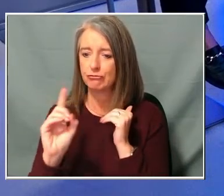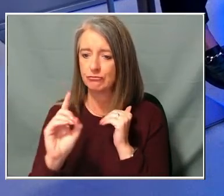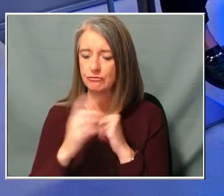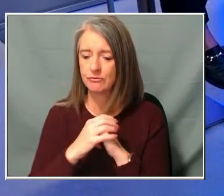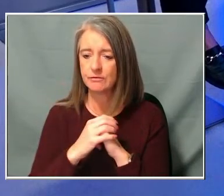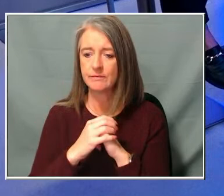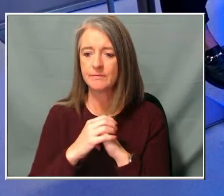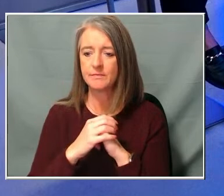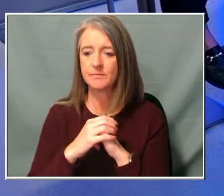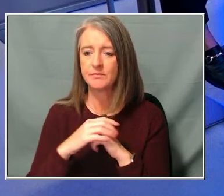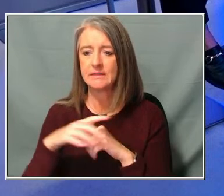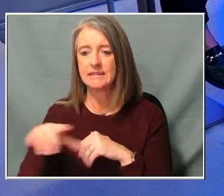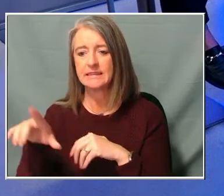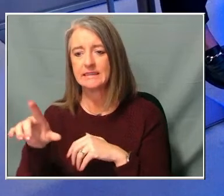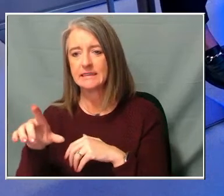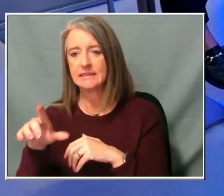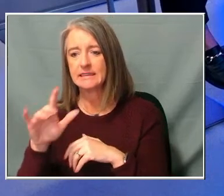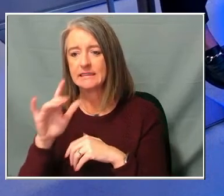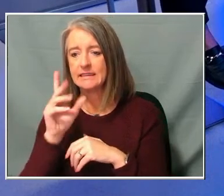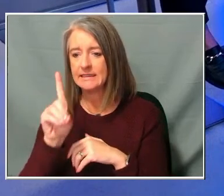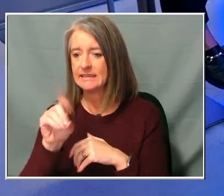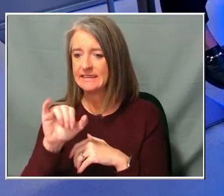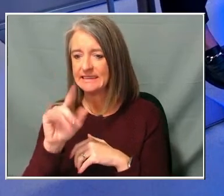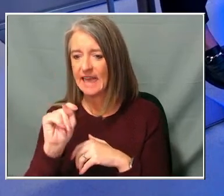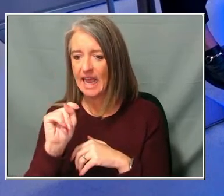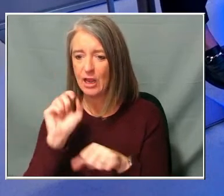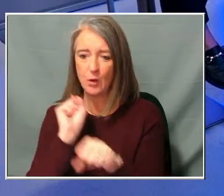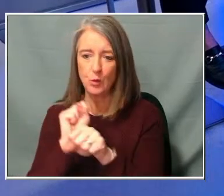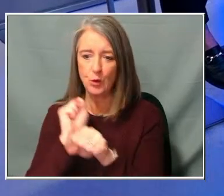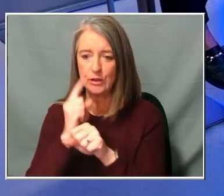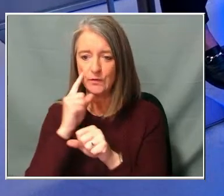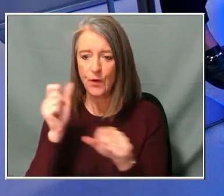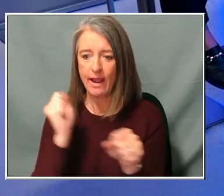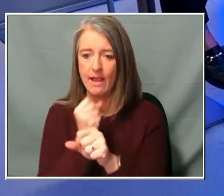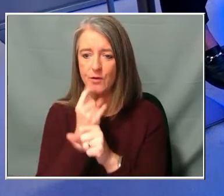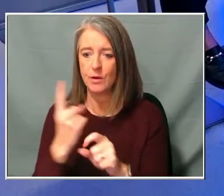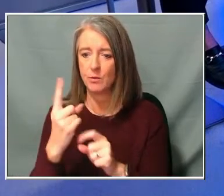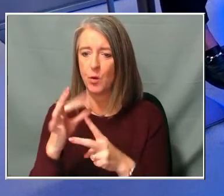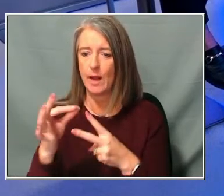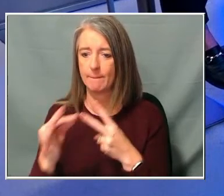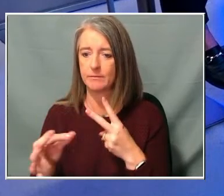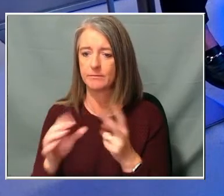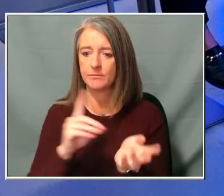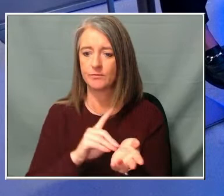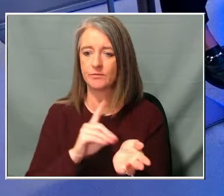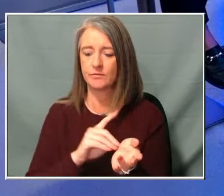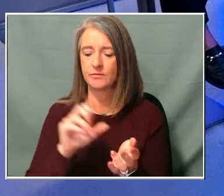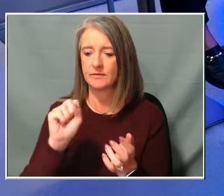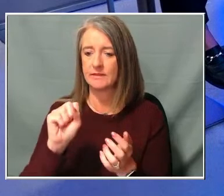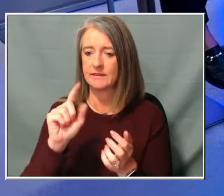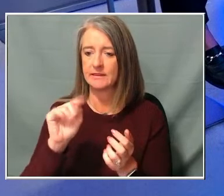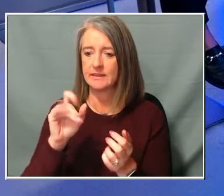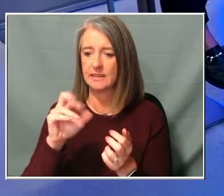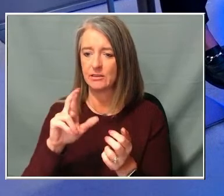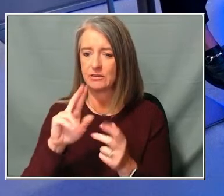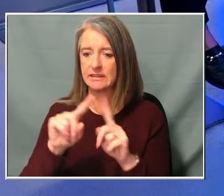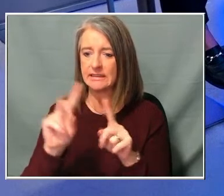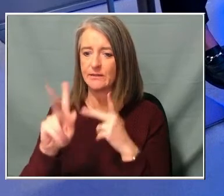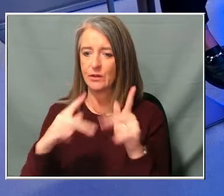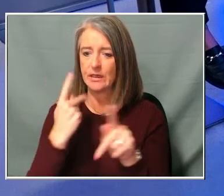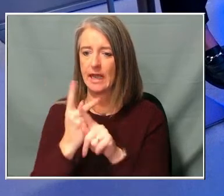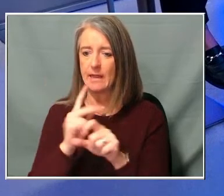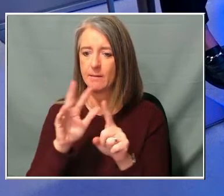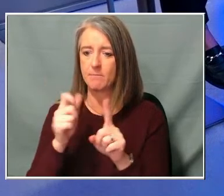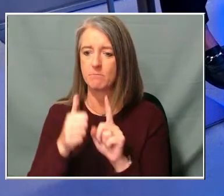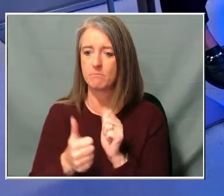D word, the diet word. Not everything works for everyone, but this is one option. So Dr. Stager, different kinds of intermittent fasting. The most popular is